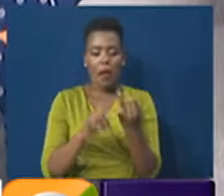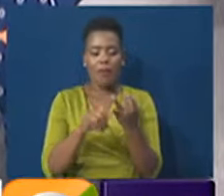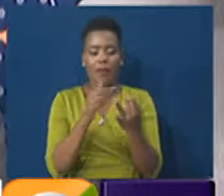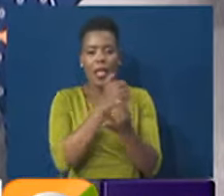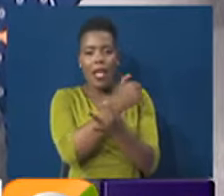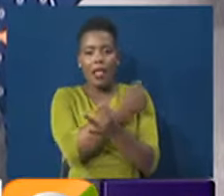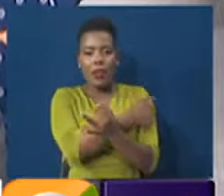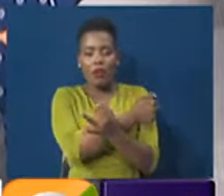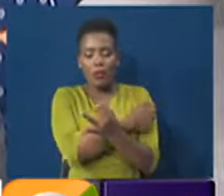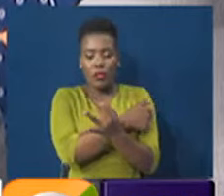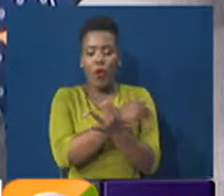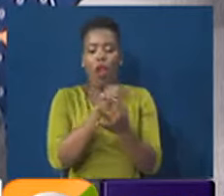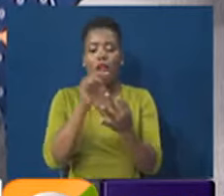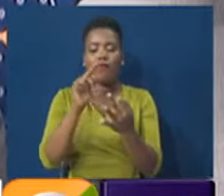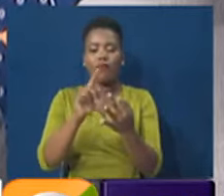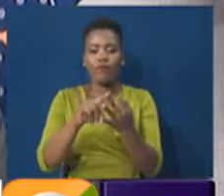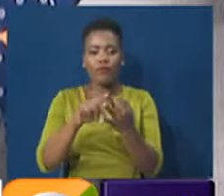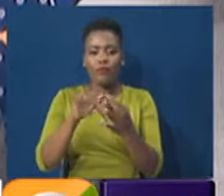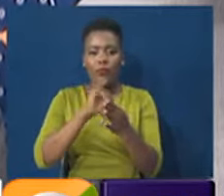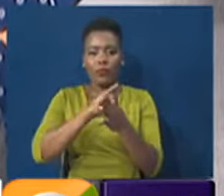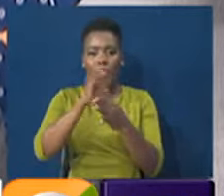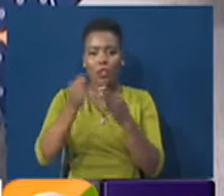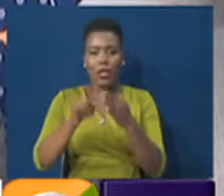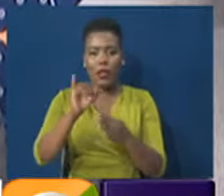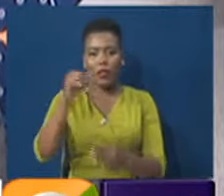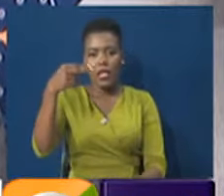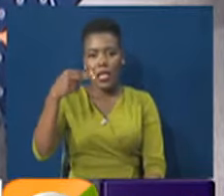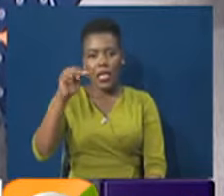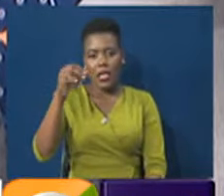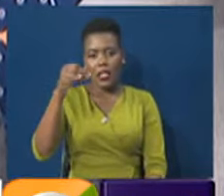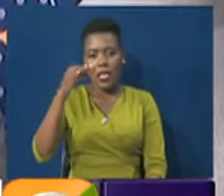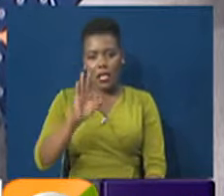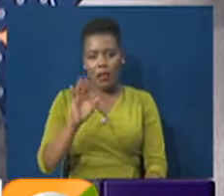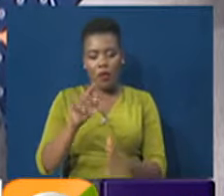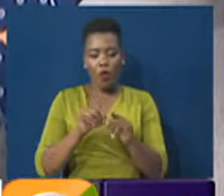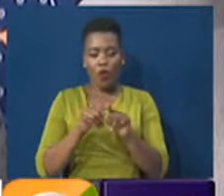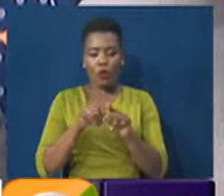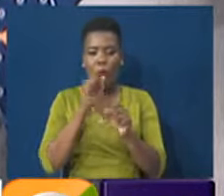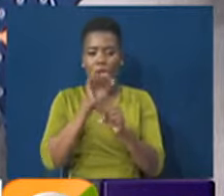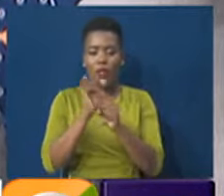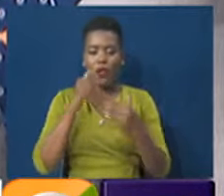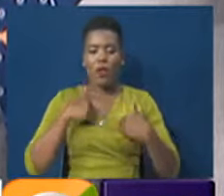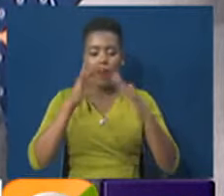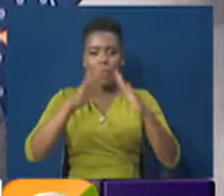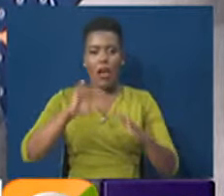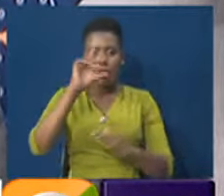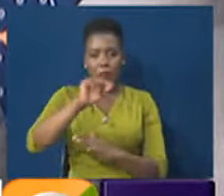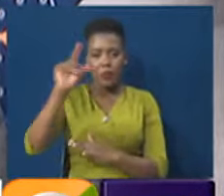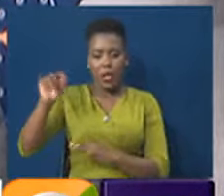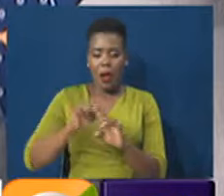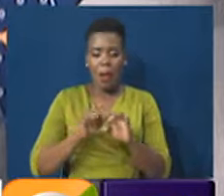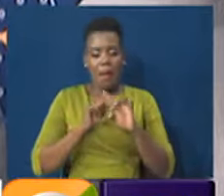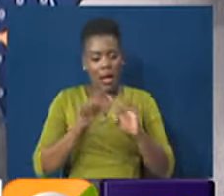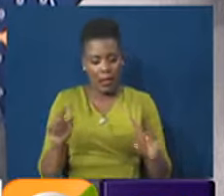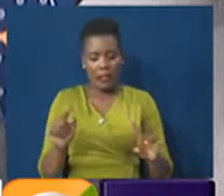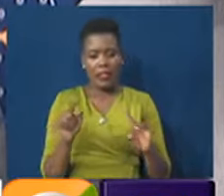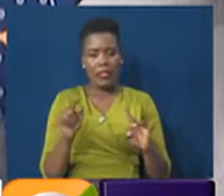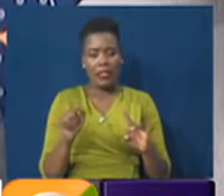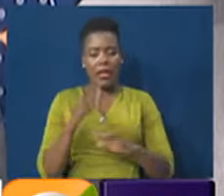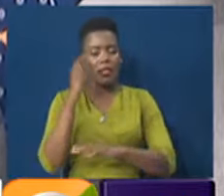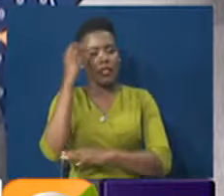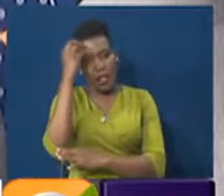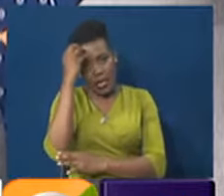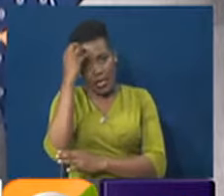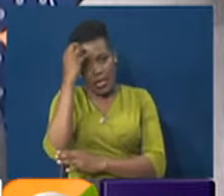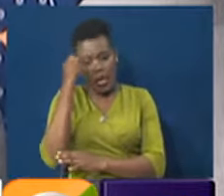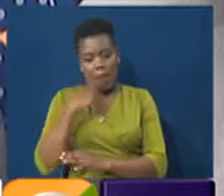particularly revamping NHIF and the likes, ensuring affordable housing. But sadly, I would say